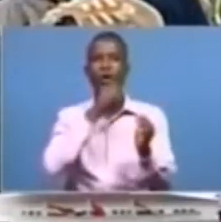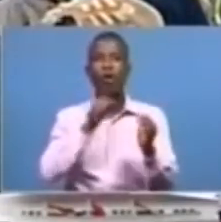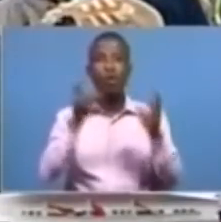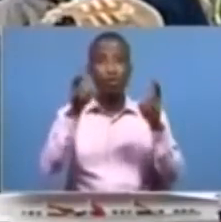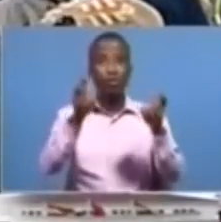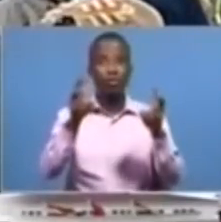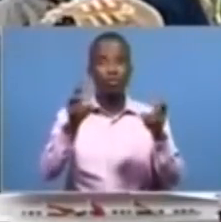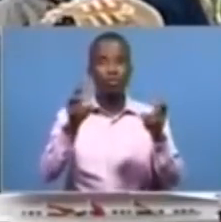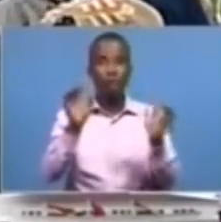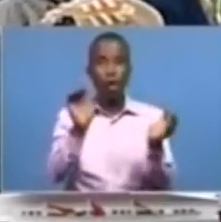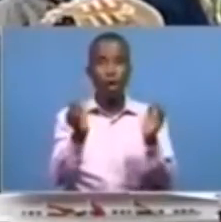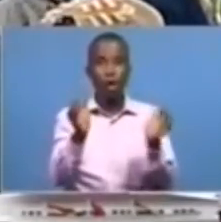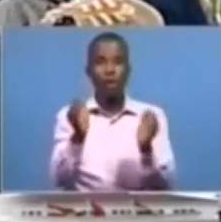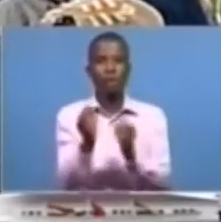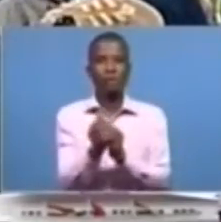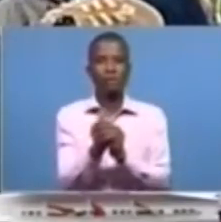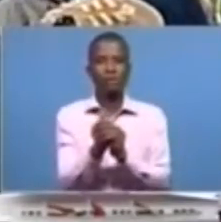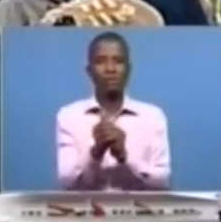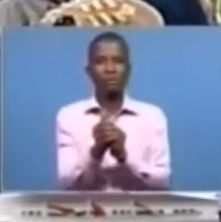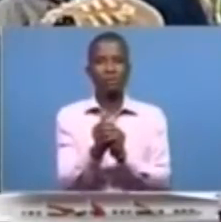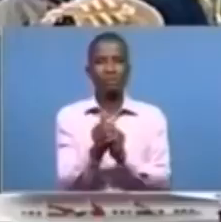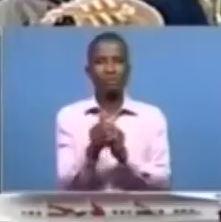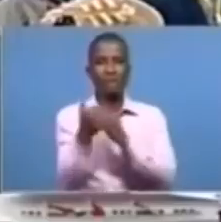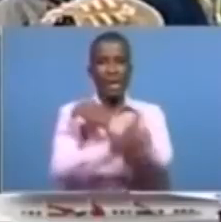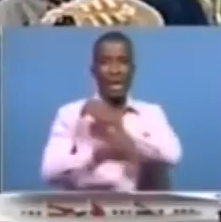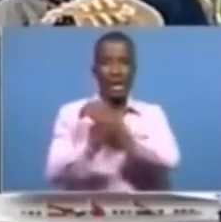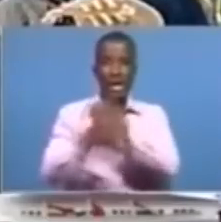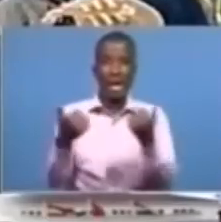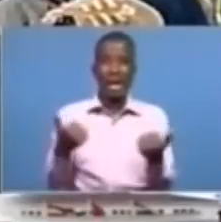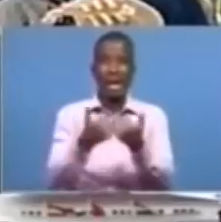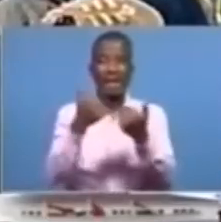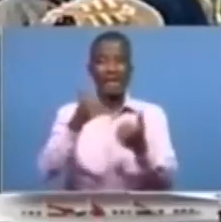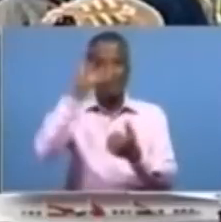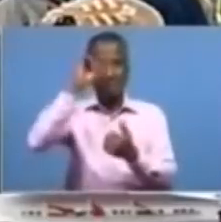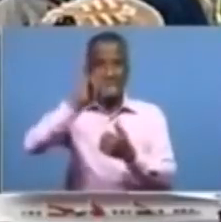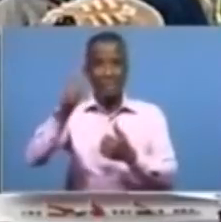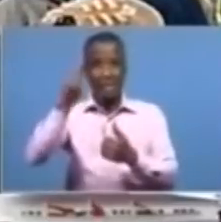Republic against Tete, which is